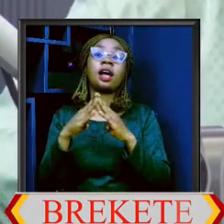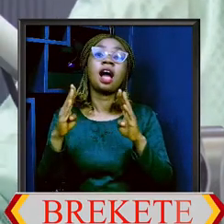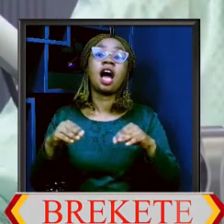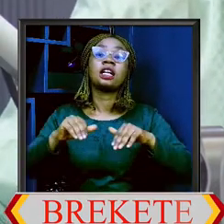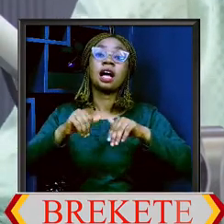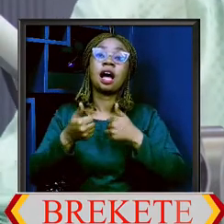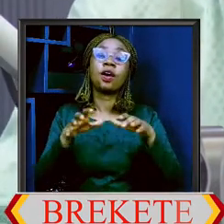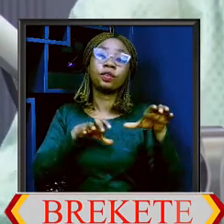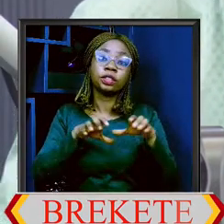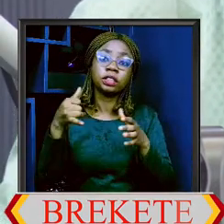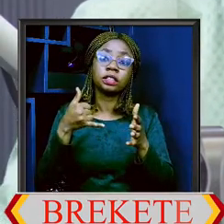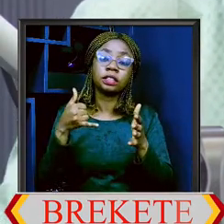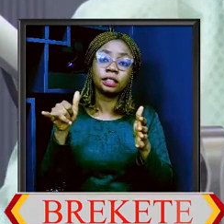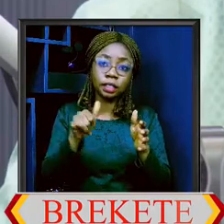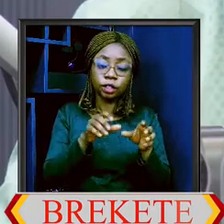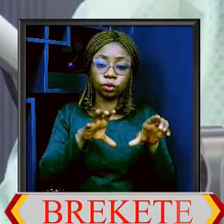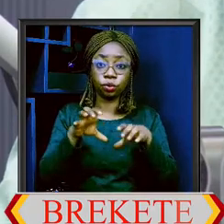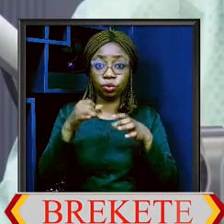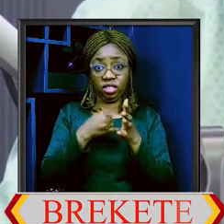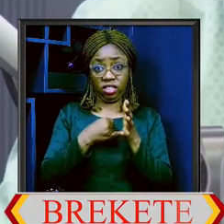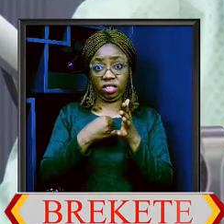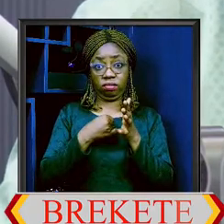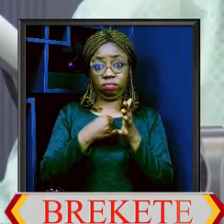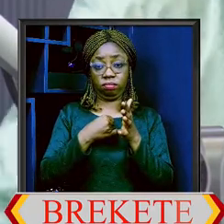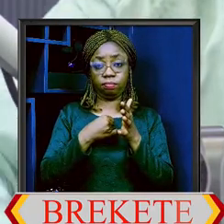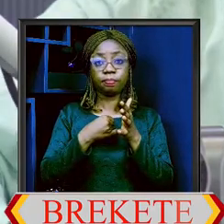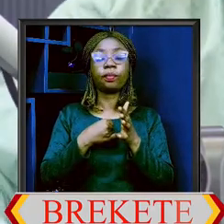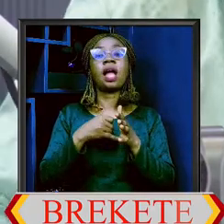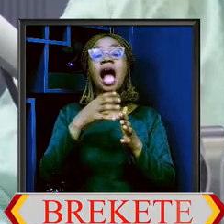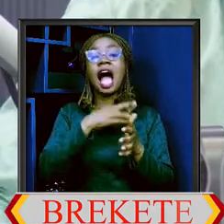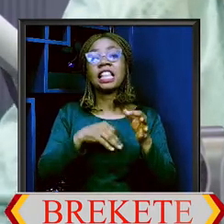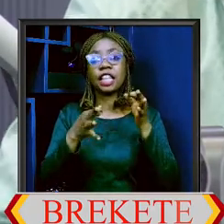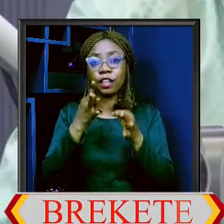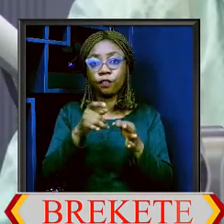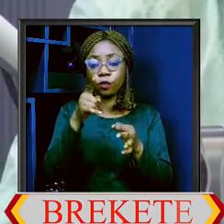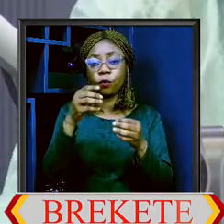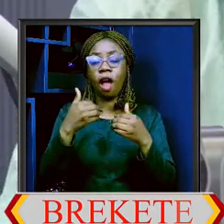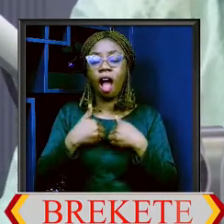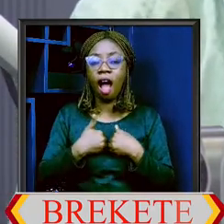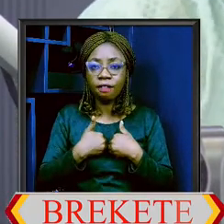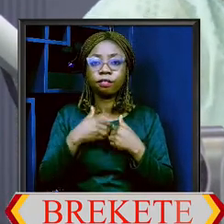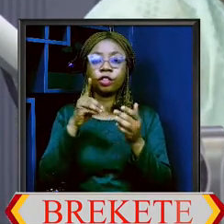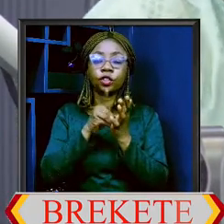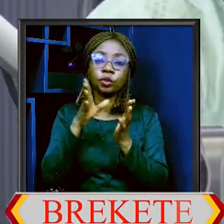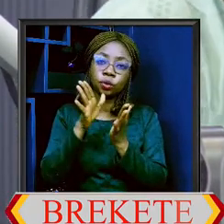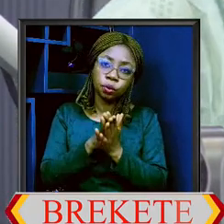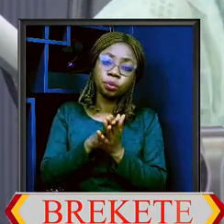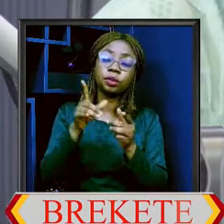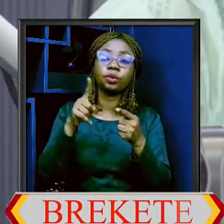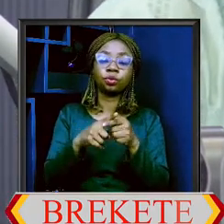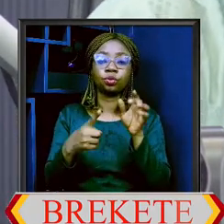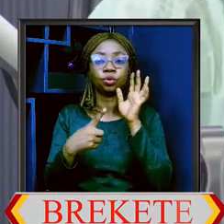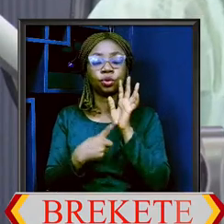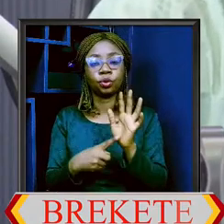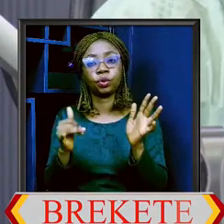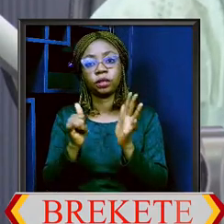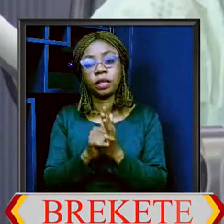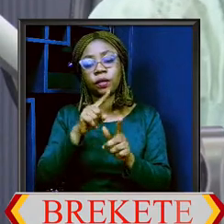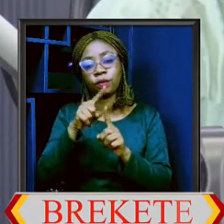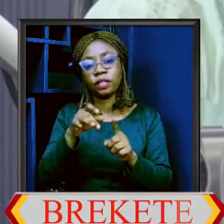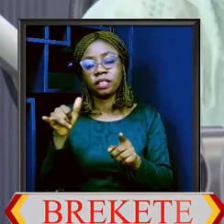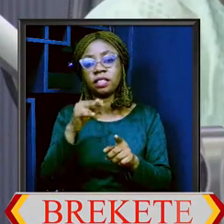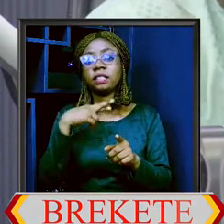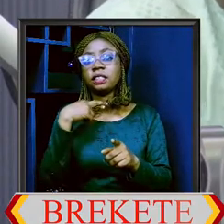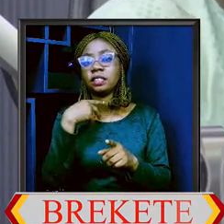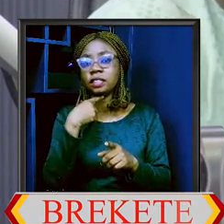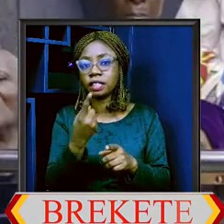house how they take eject you out of the house and if you get documents to show say when they